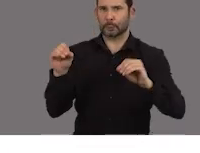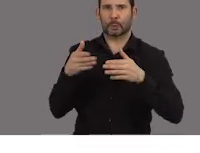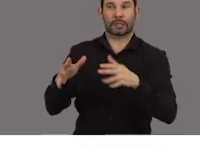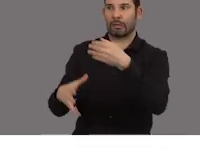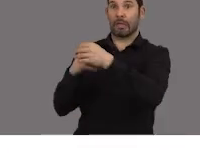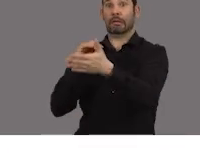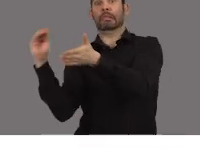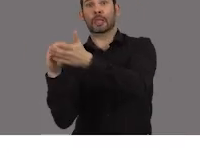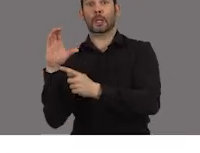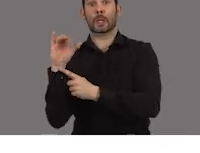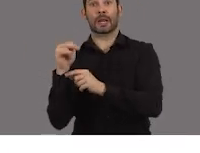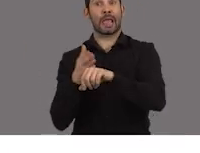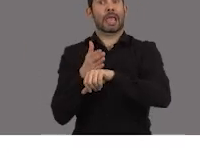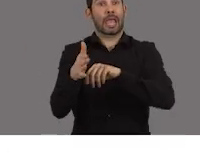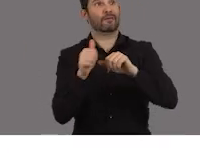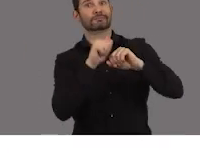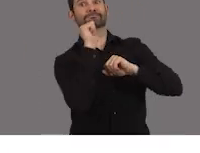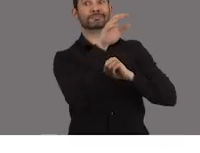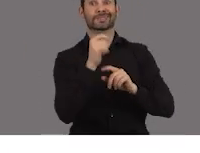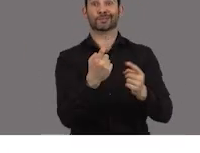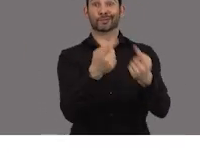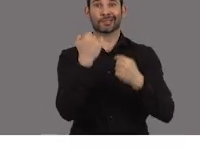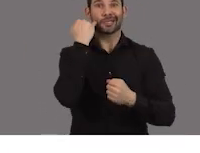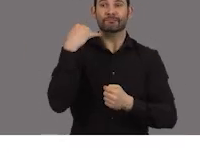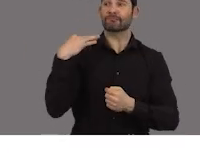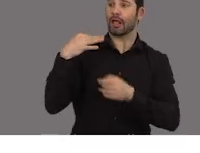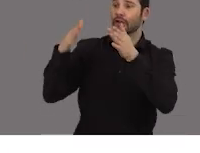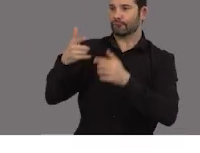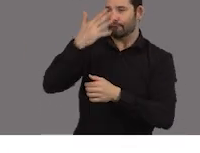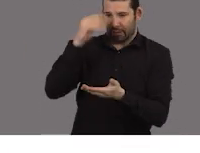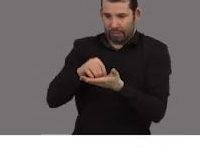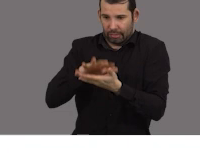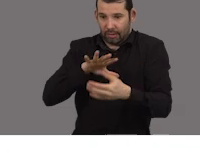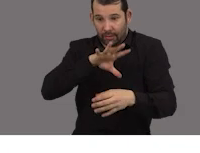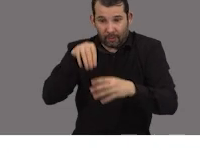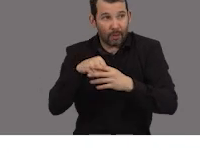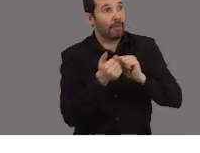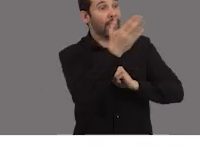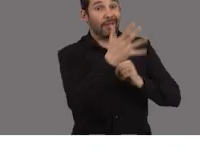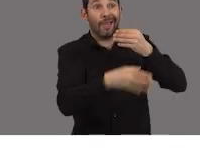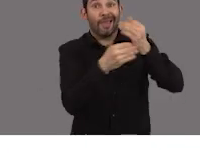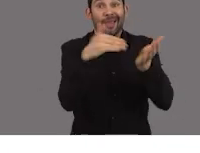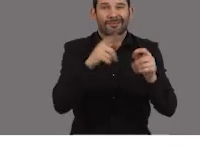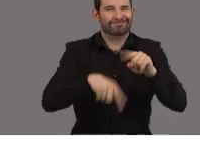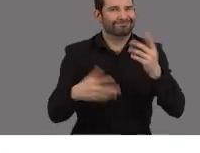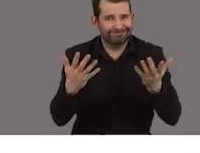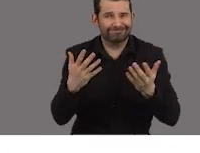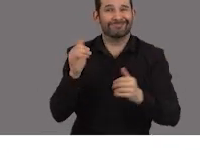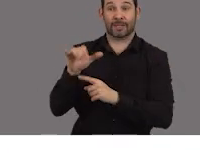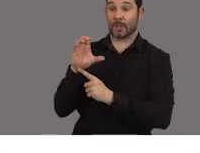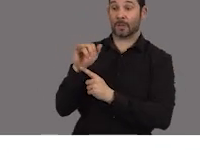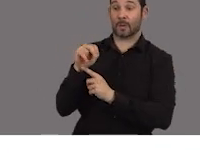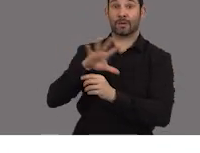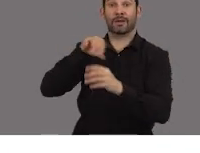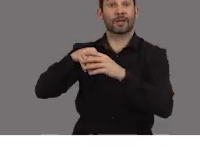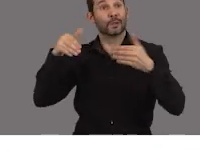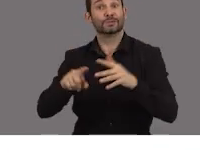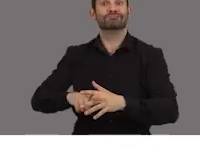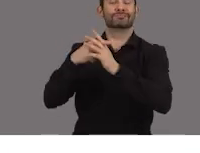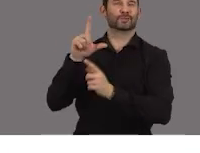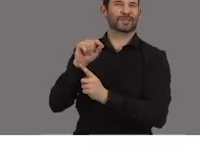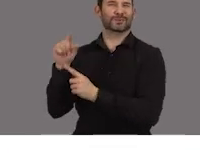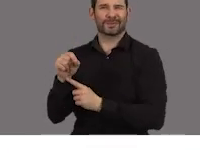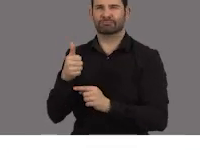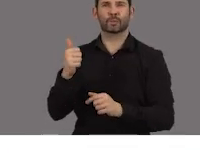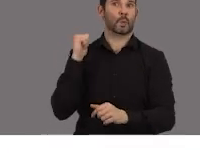to add the coin after submitting the tax return if the volunteer forgets to enter it. The coin was introduced in 2020. You